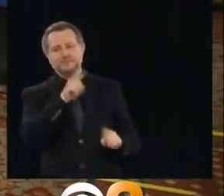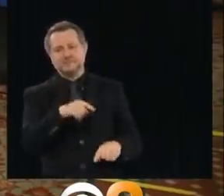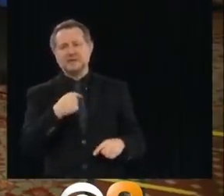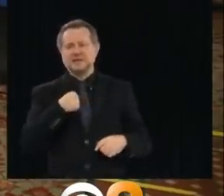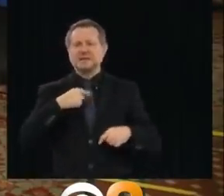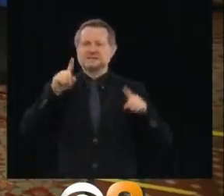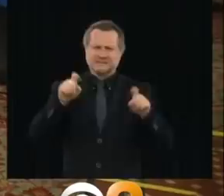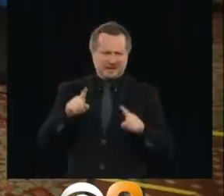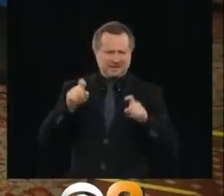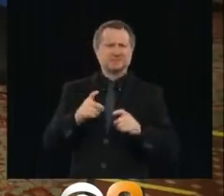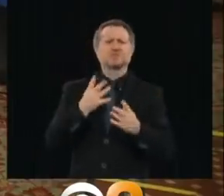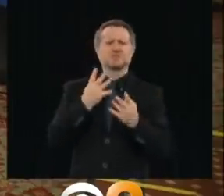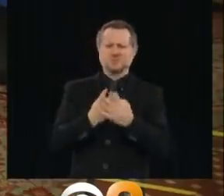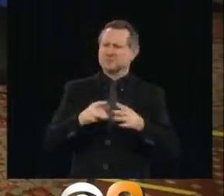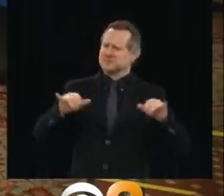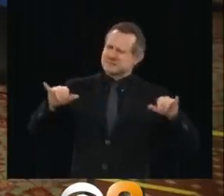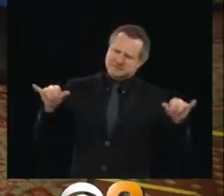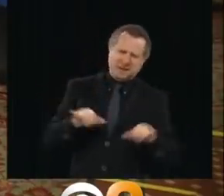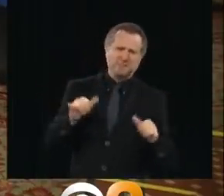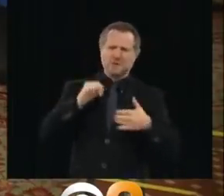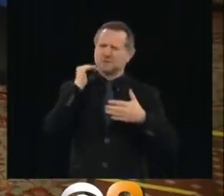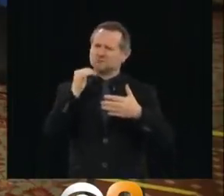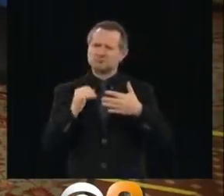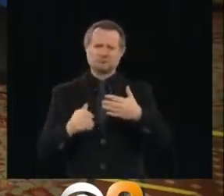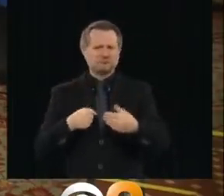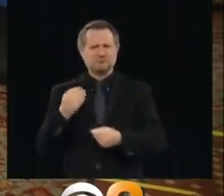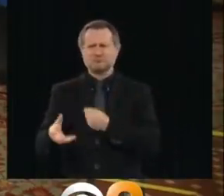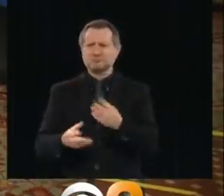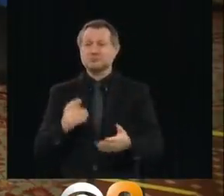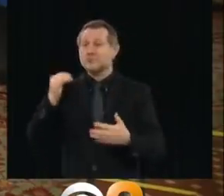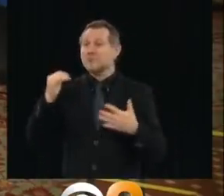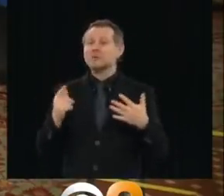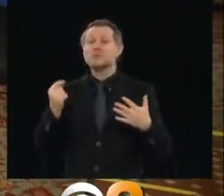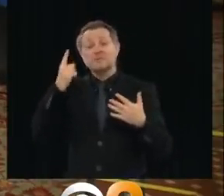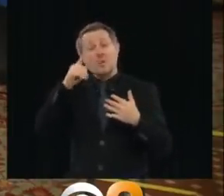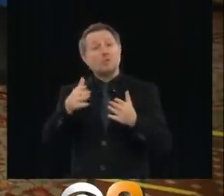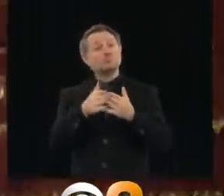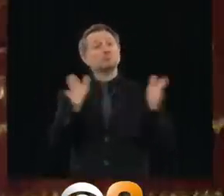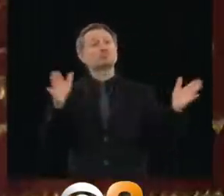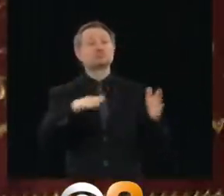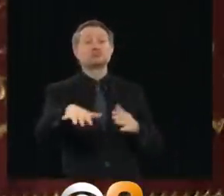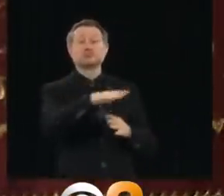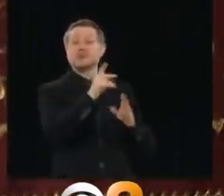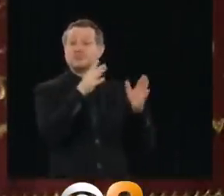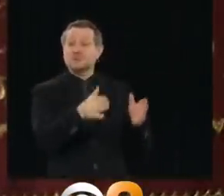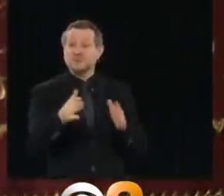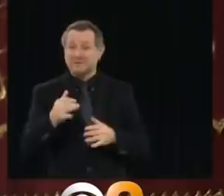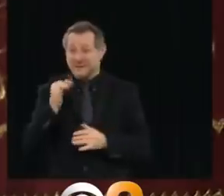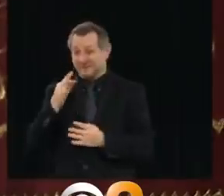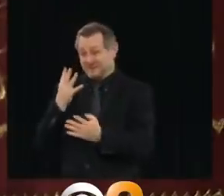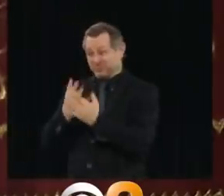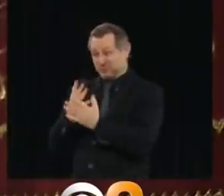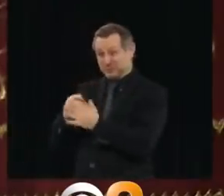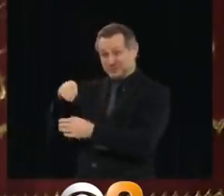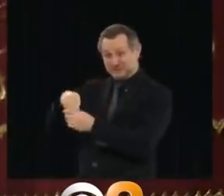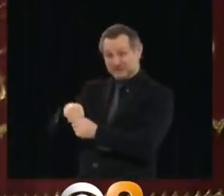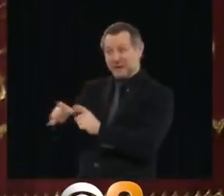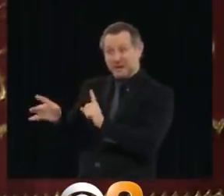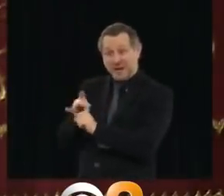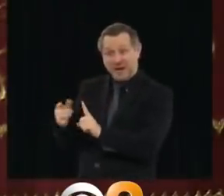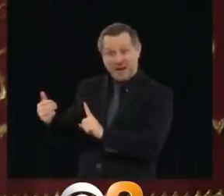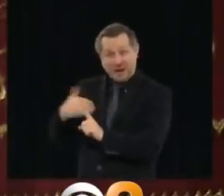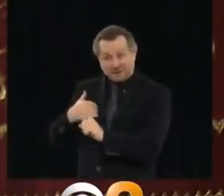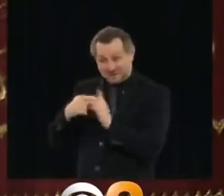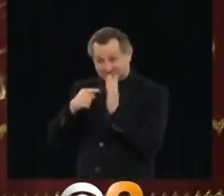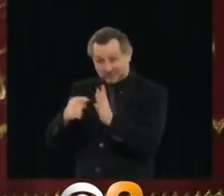people outside of prisons. So the same criteria that's been applied outside of prison walls, if you're symptomatic, if you're known to have come in contact with somebody